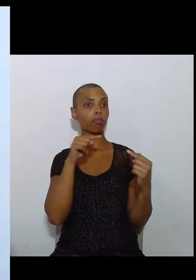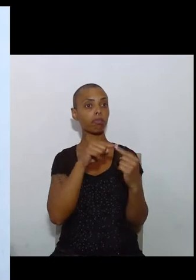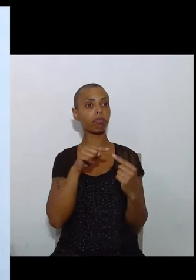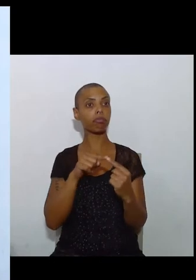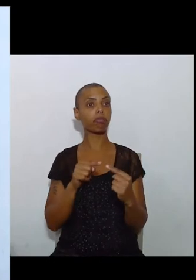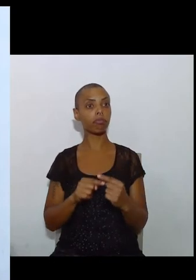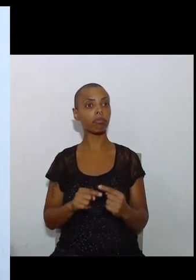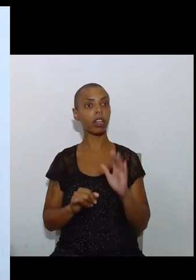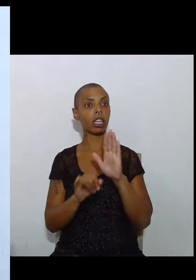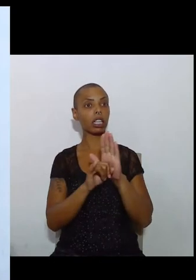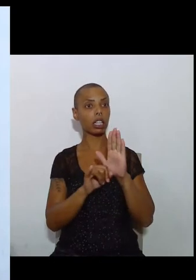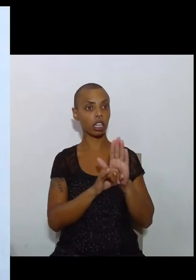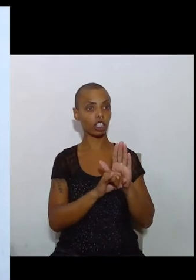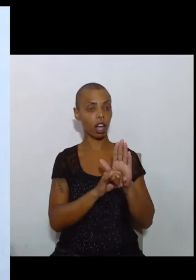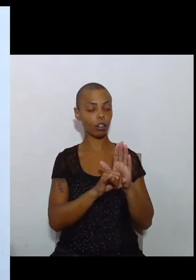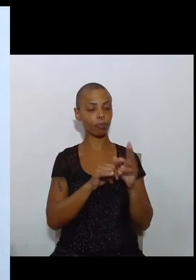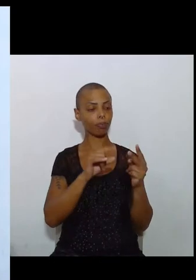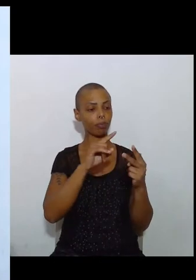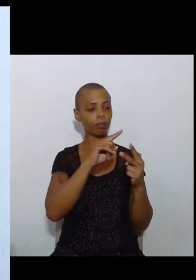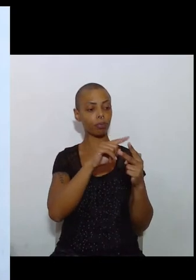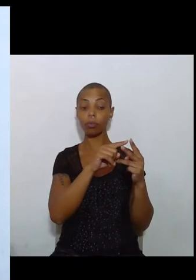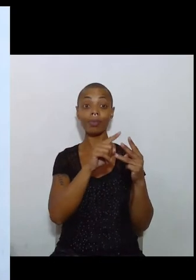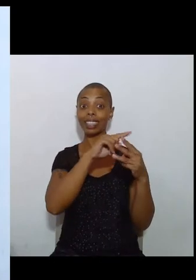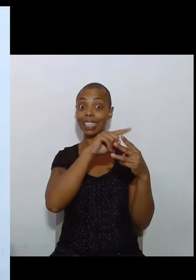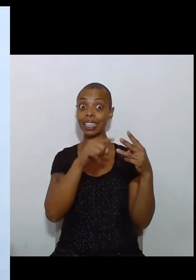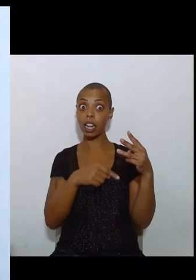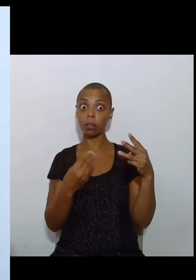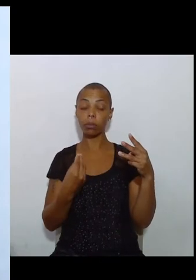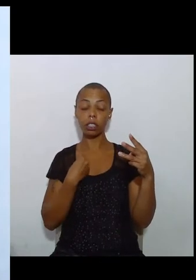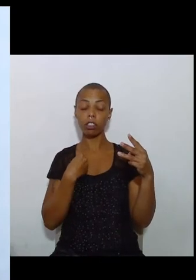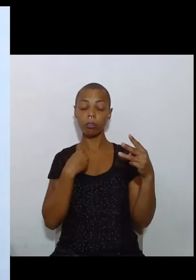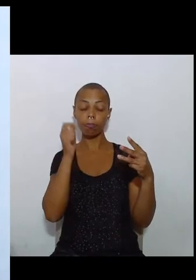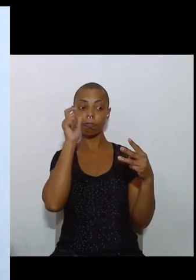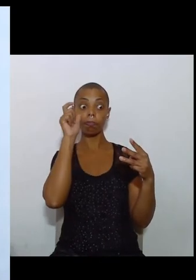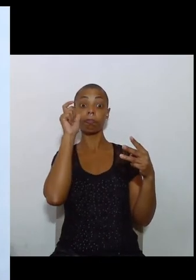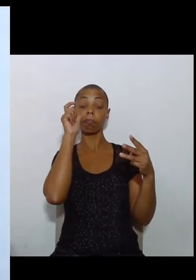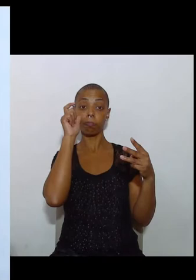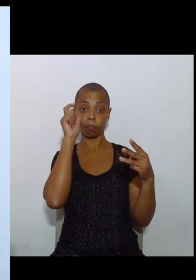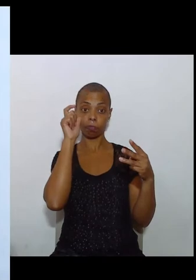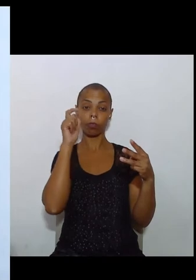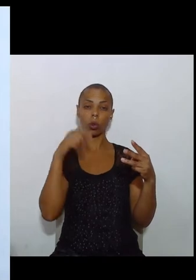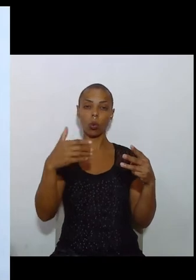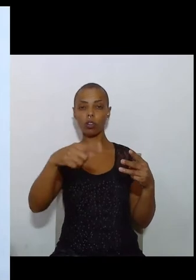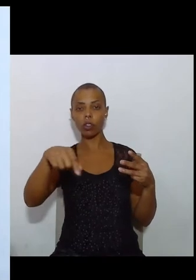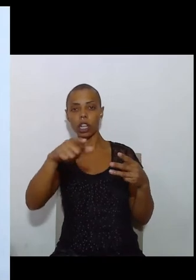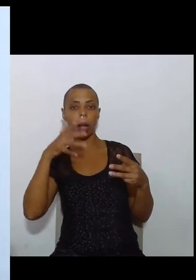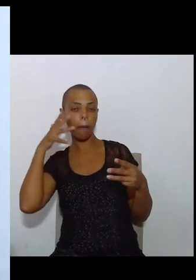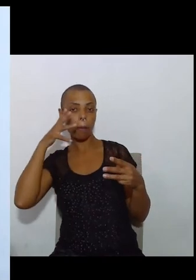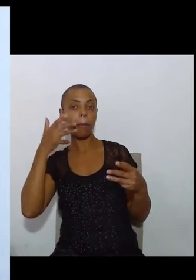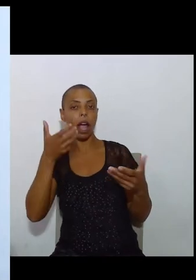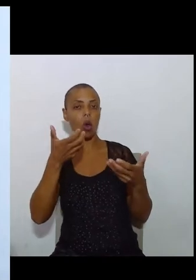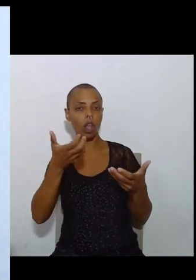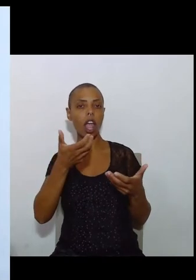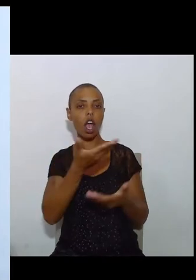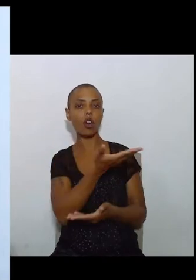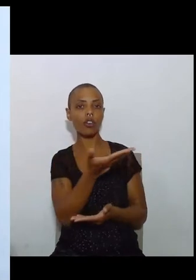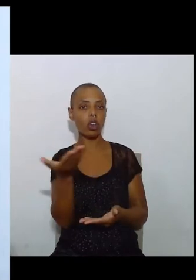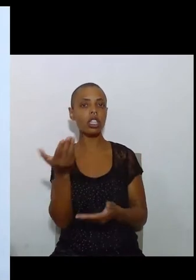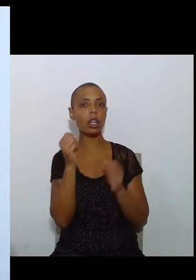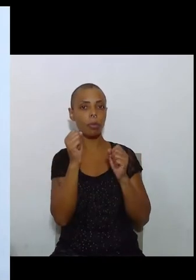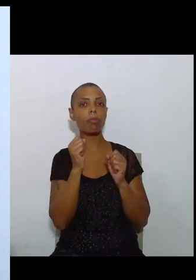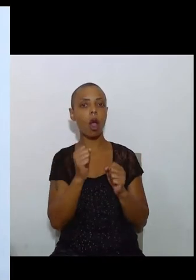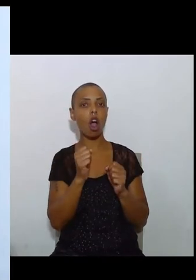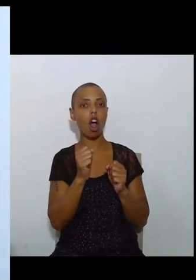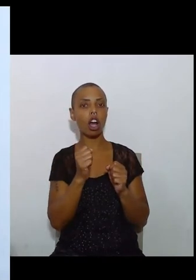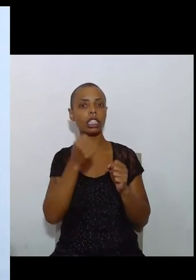those identities and I think that there are three things that you said that really caught